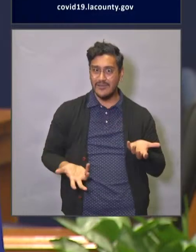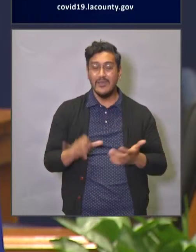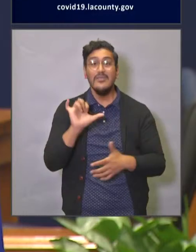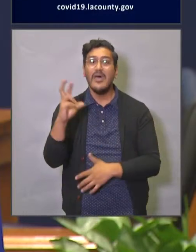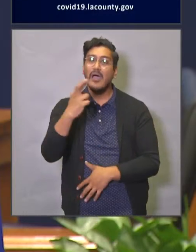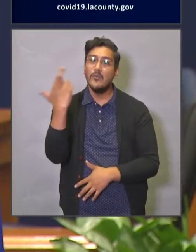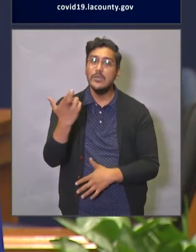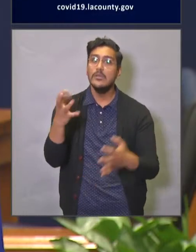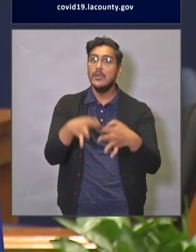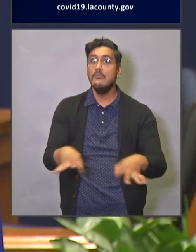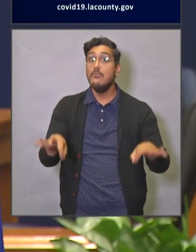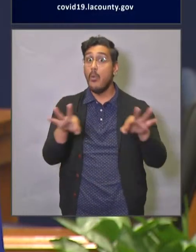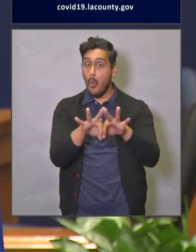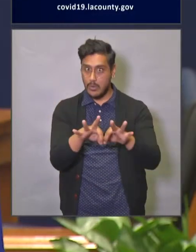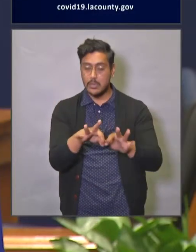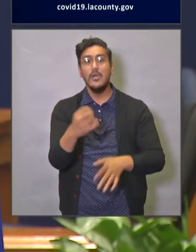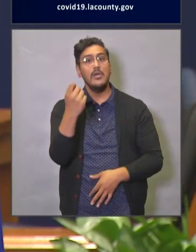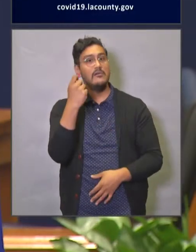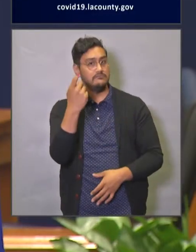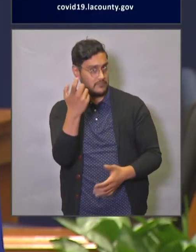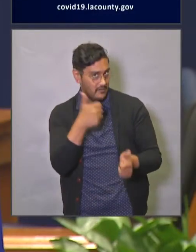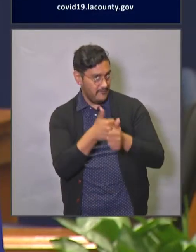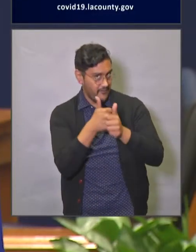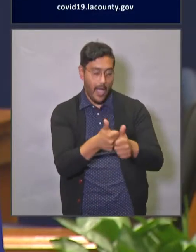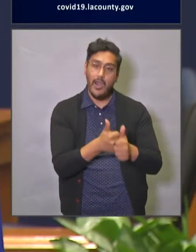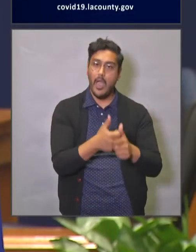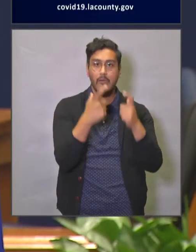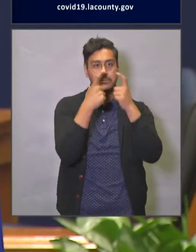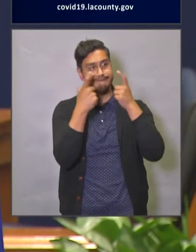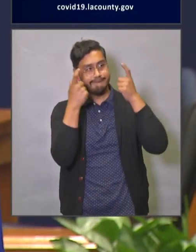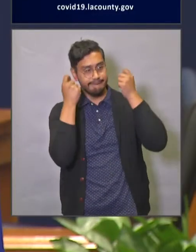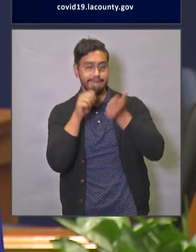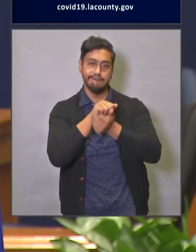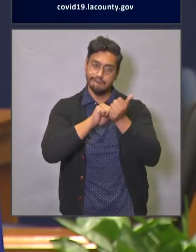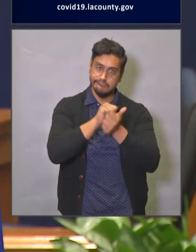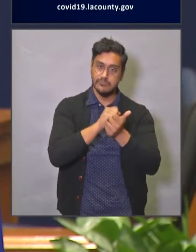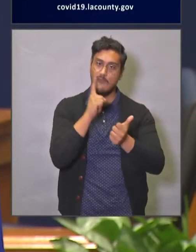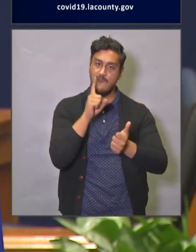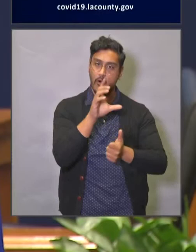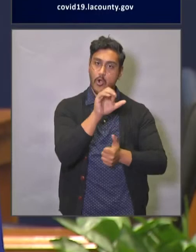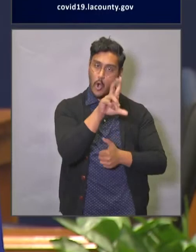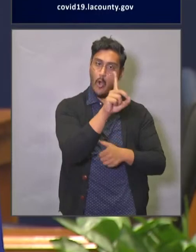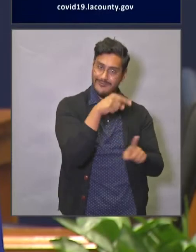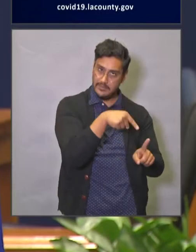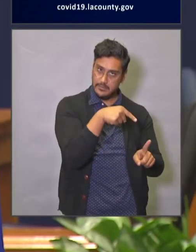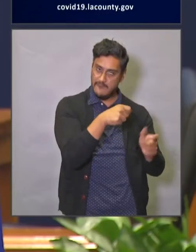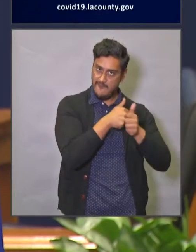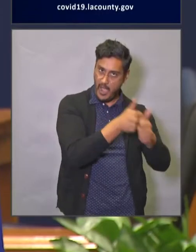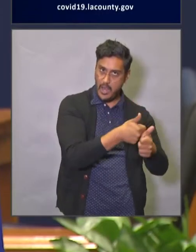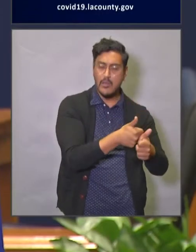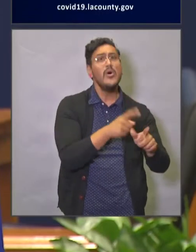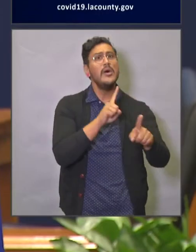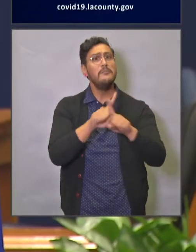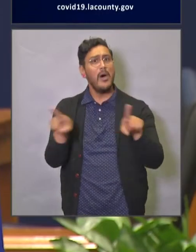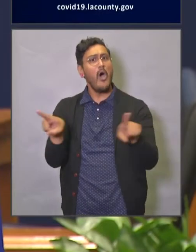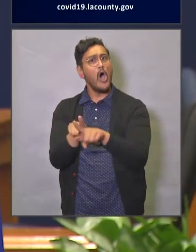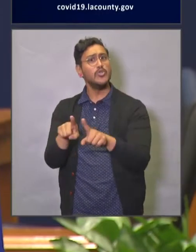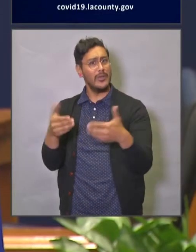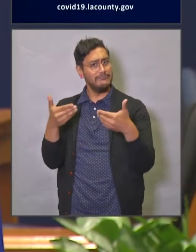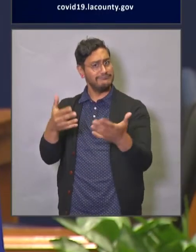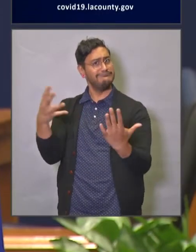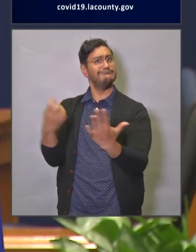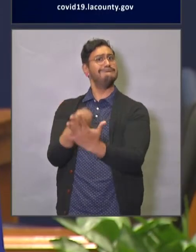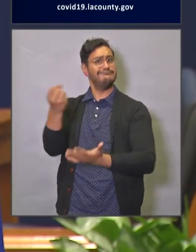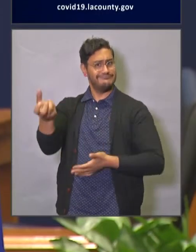of transmission by doing those core public health measures related to COVID, but also at the same time taking advantage of the fact that